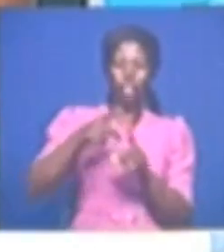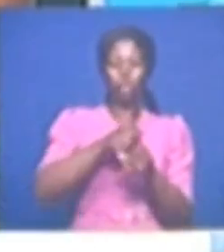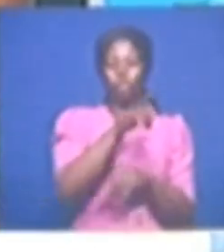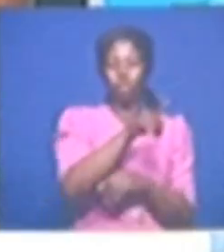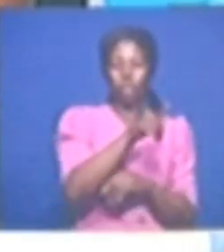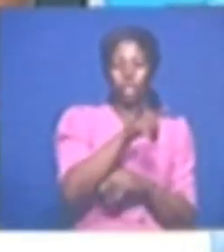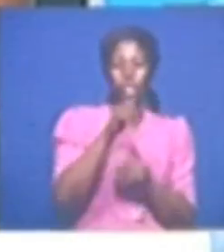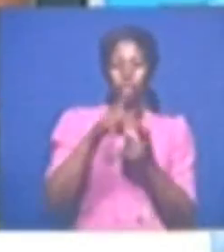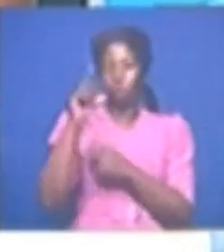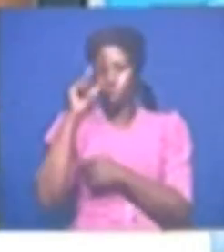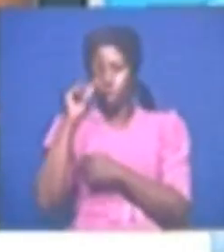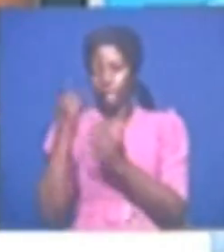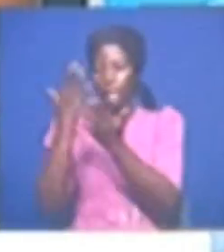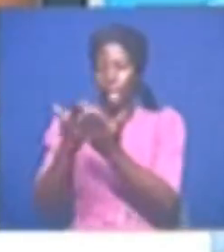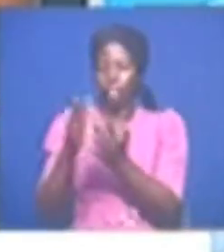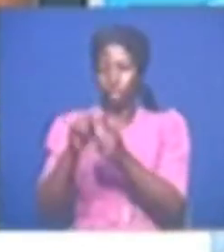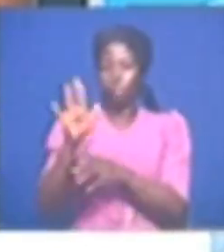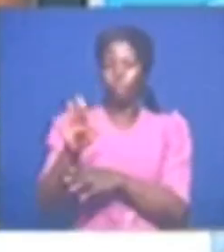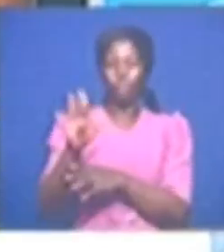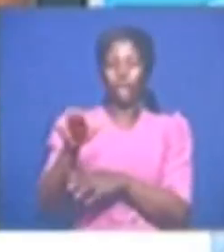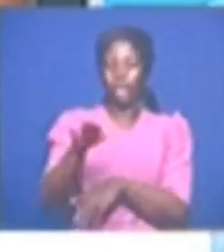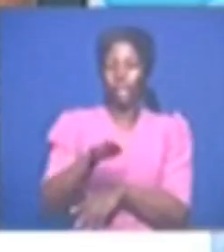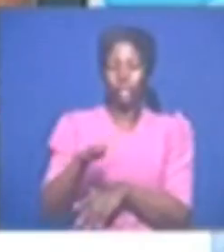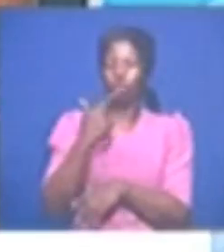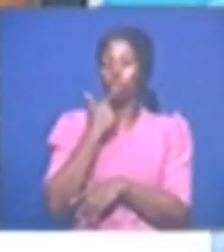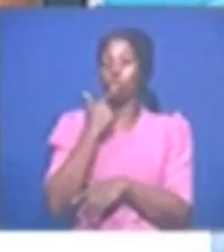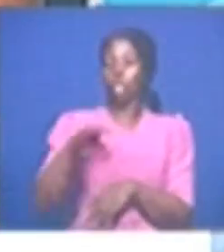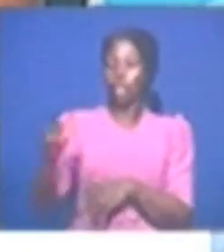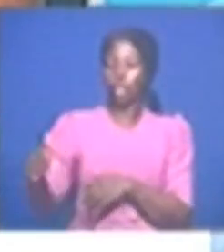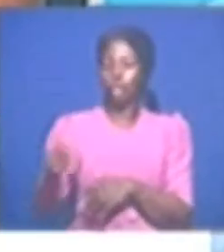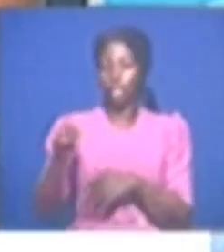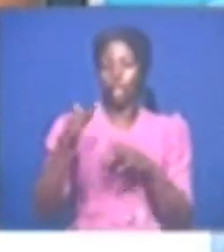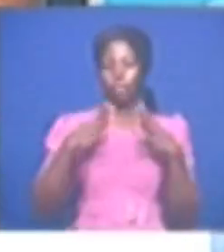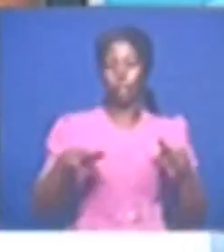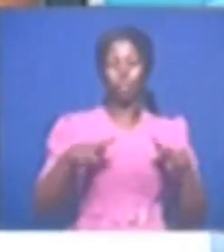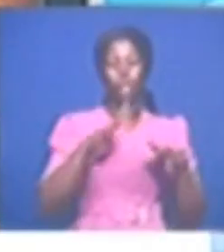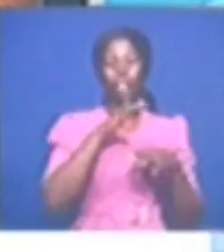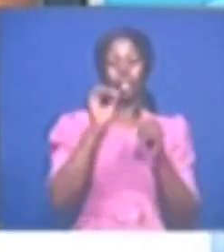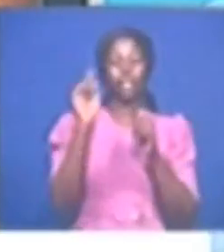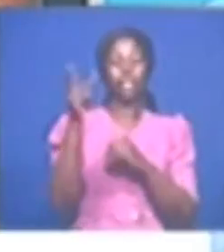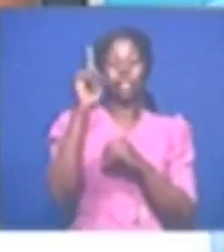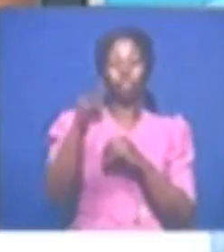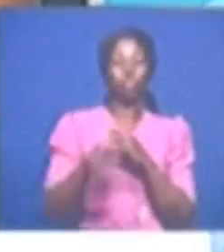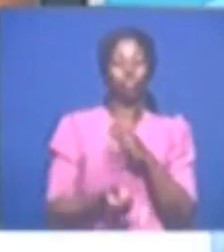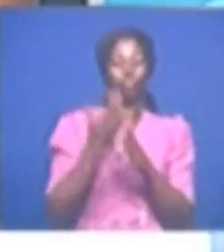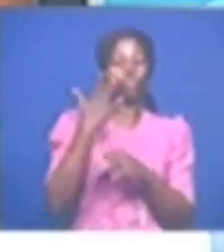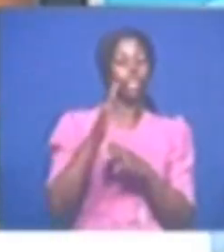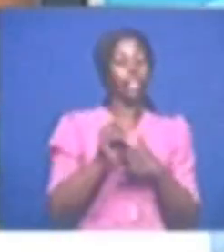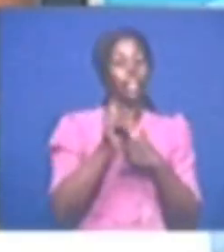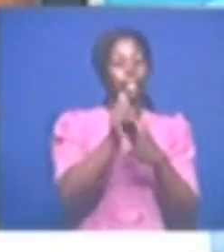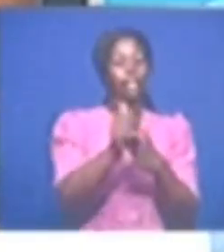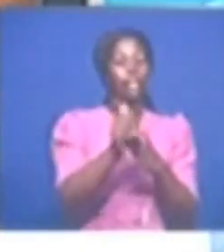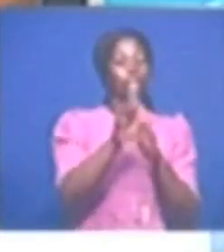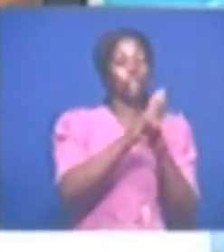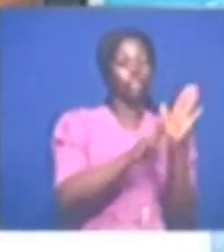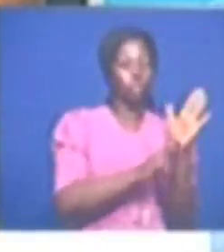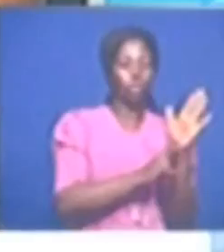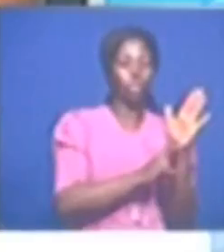their destination, Turkana County residents in Kenya should come up with comprehensive guidelines on how to